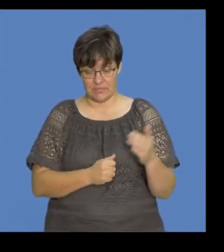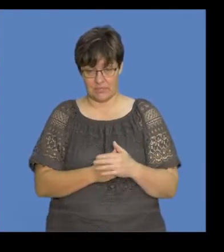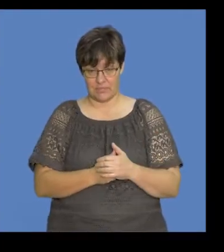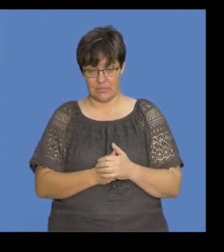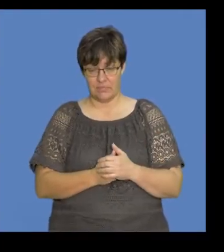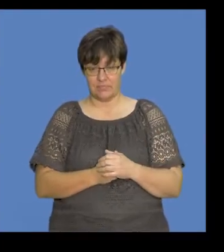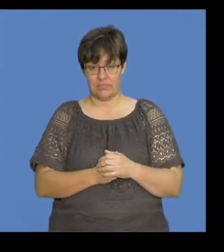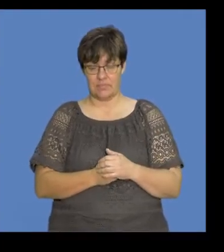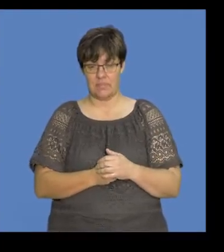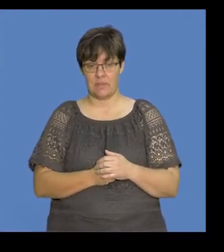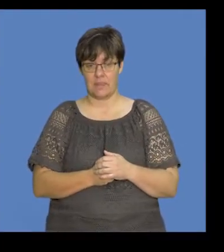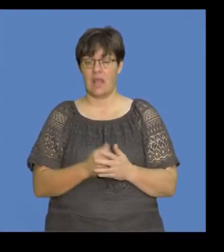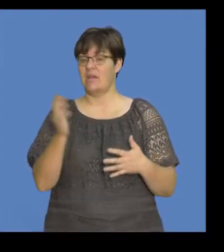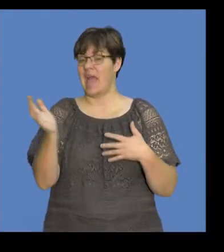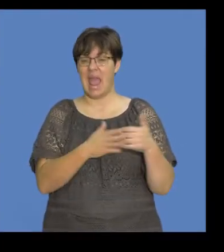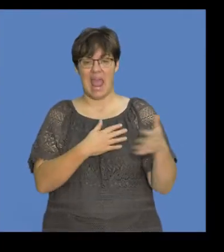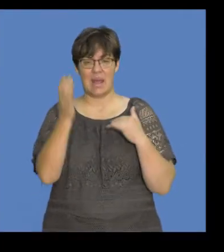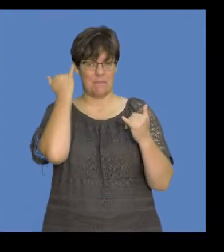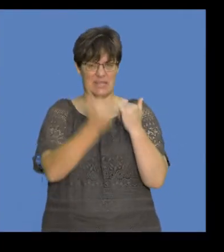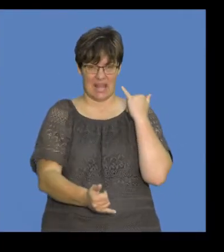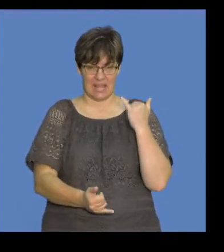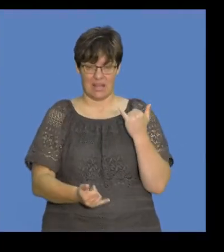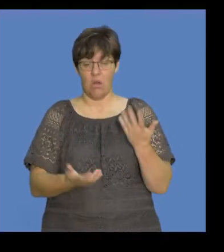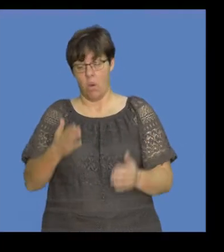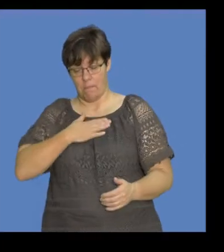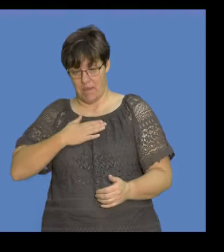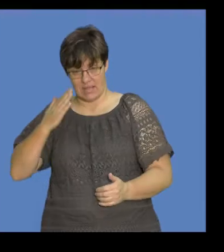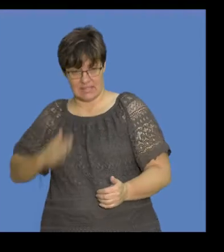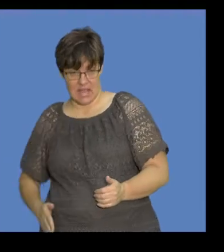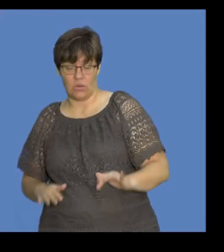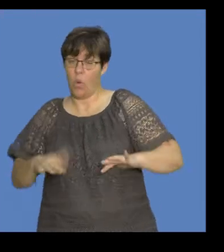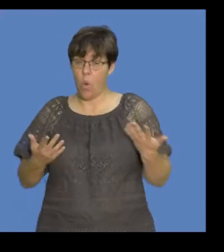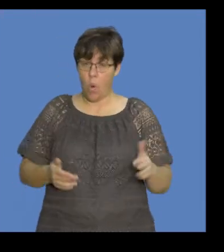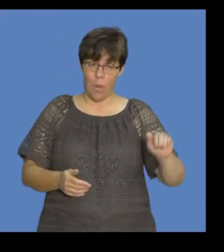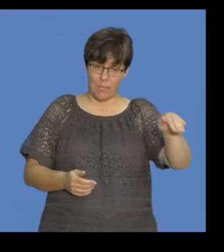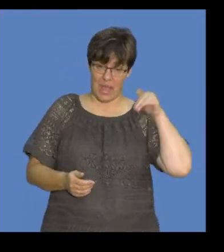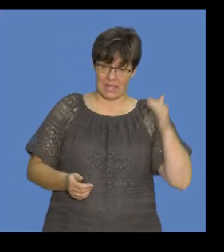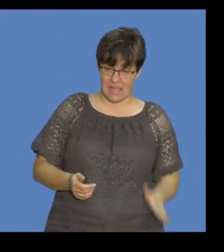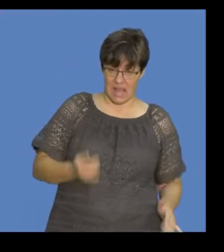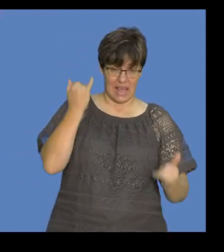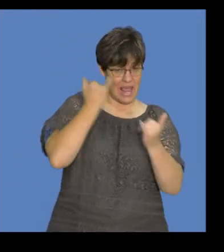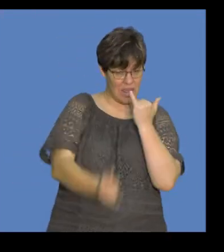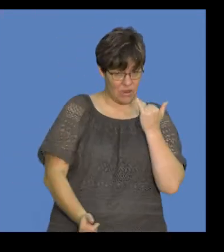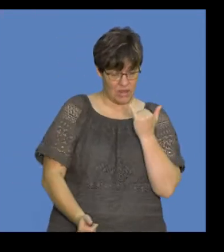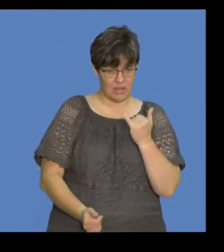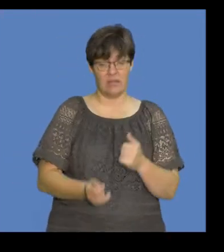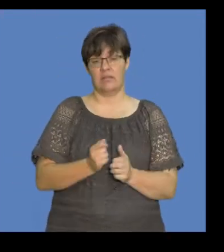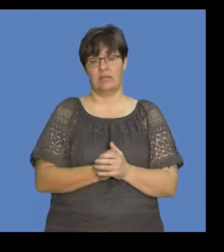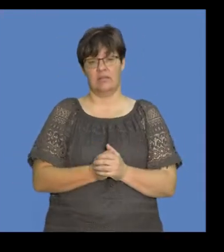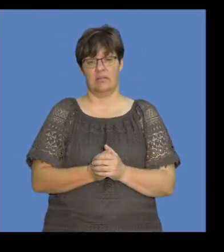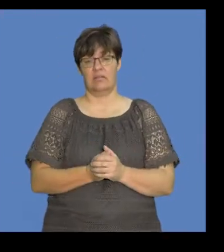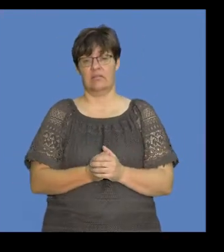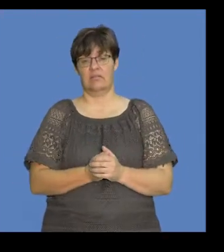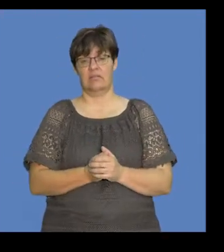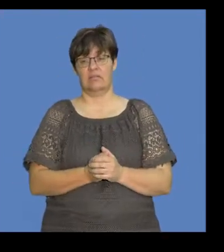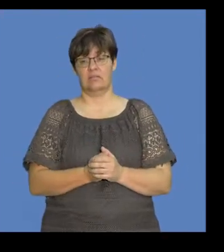then obviously, if there are any errors either on our side or on the side of the bank, the bottom line with